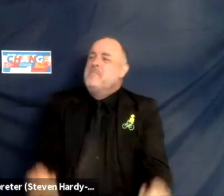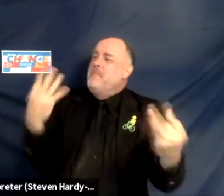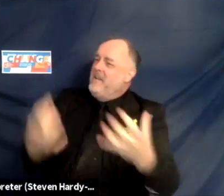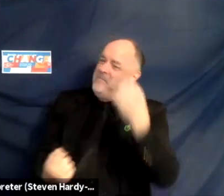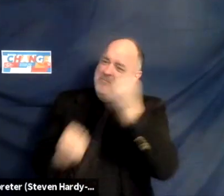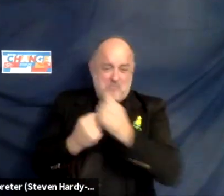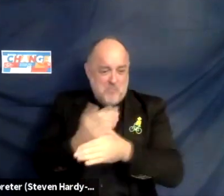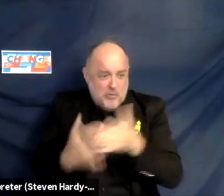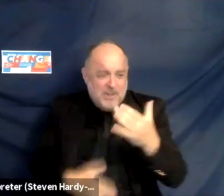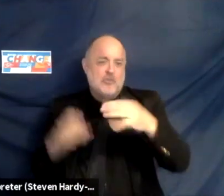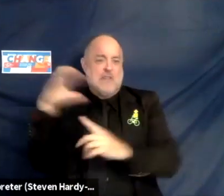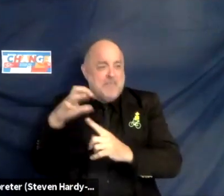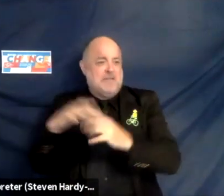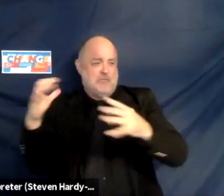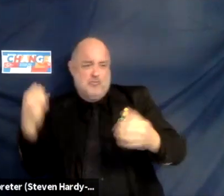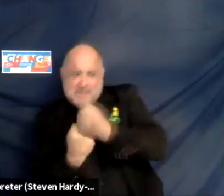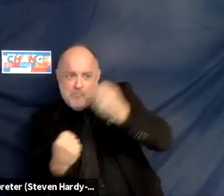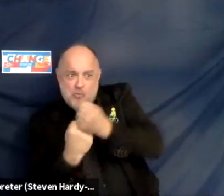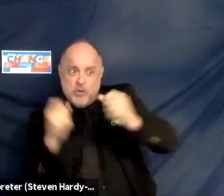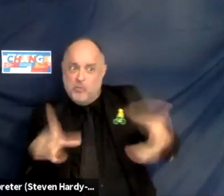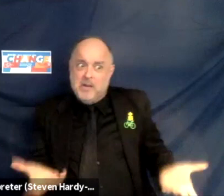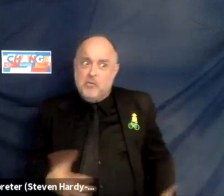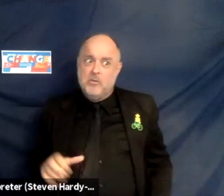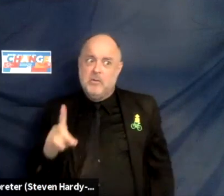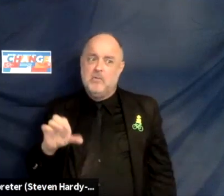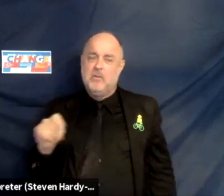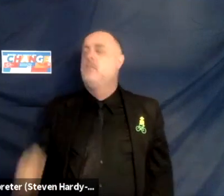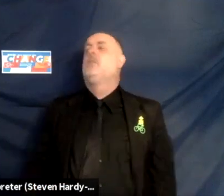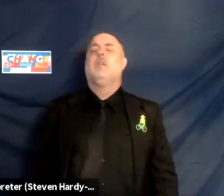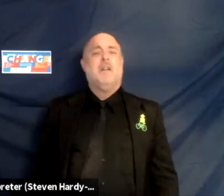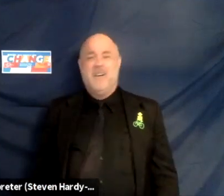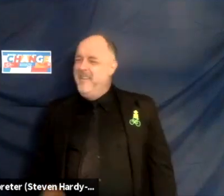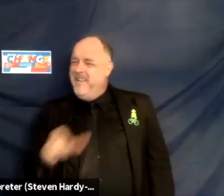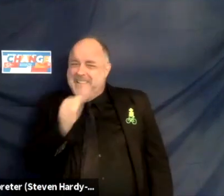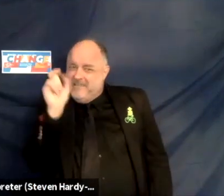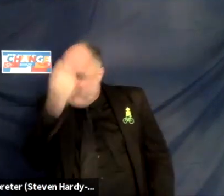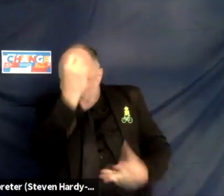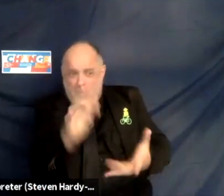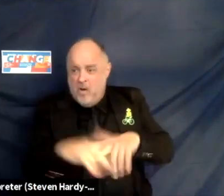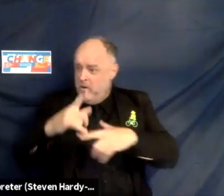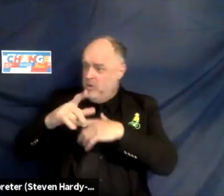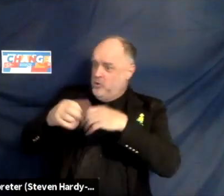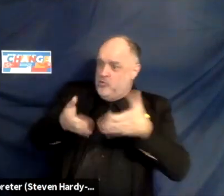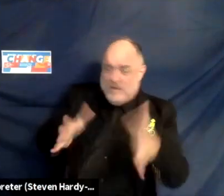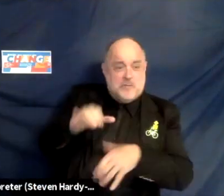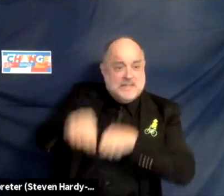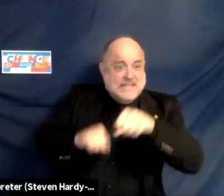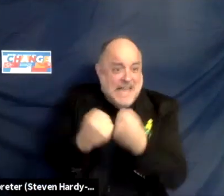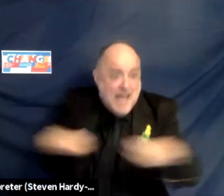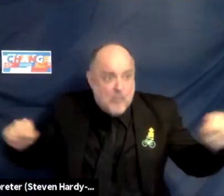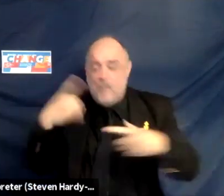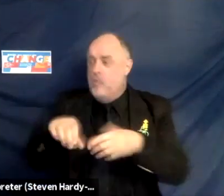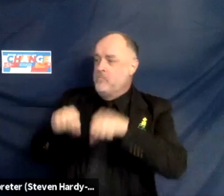and I'm one of them. I don't have to tell you that when streets are safer for cyclists and pedestrians, quality